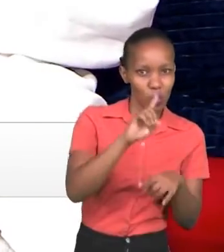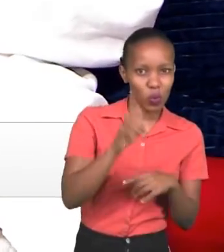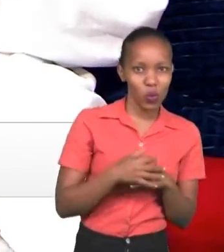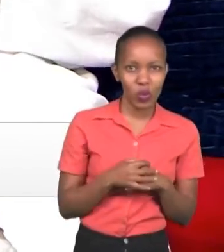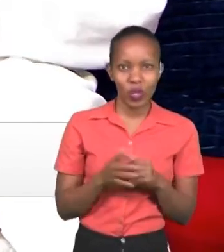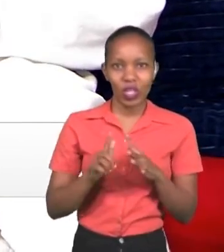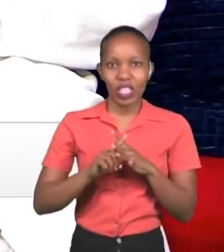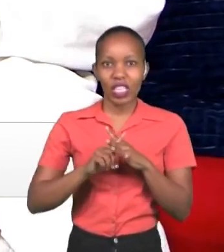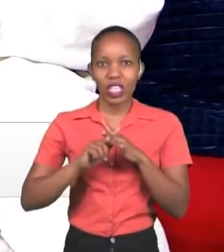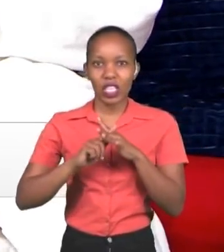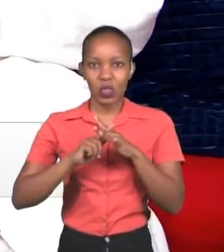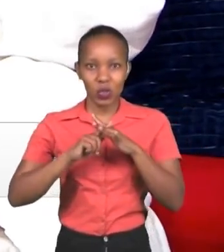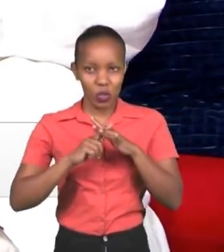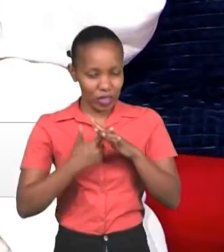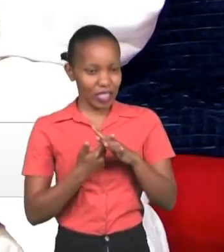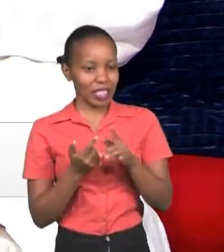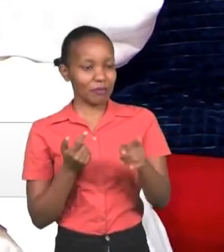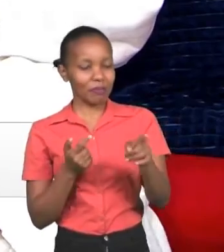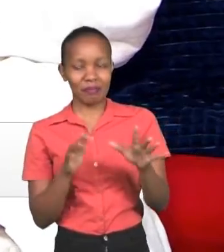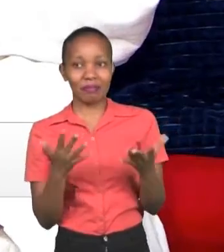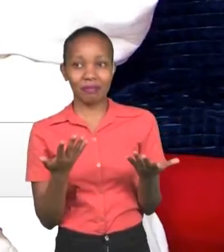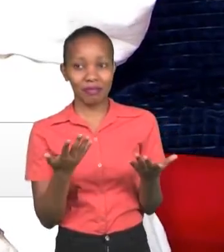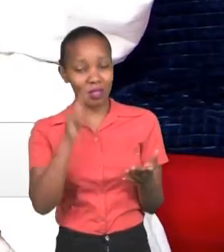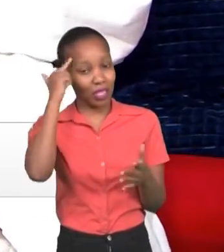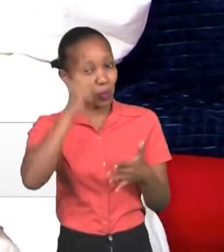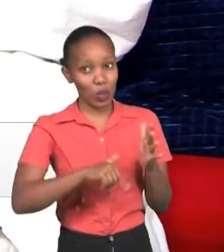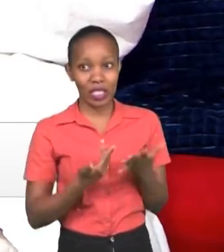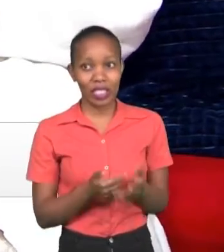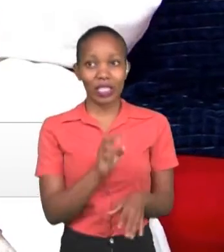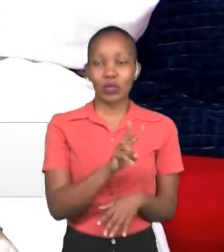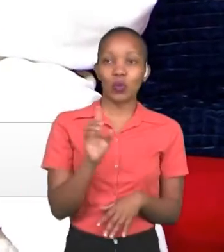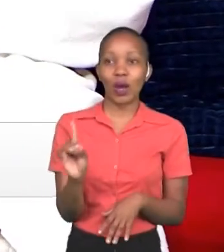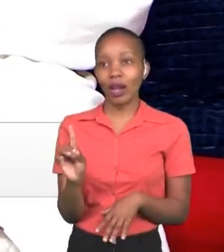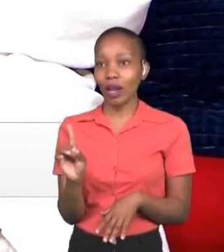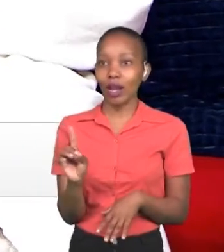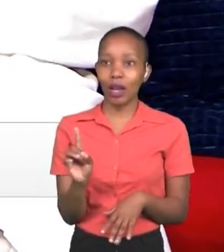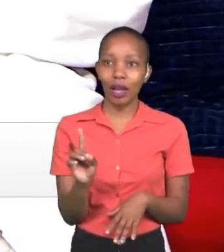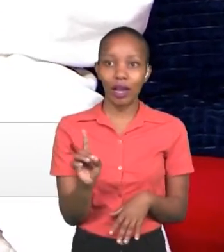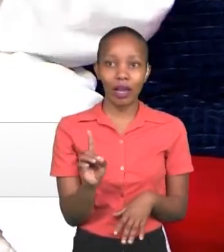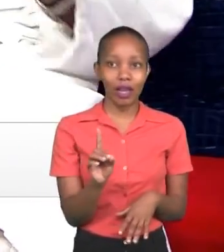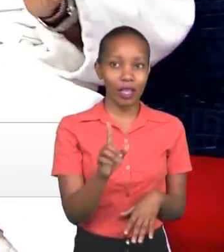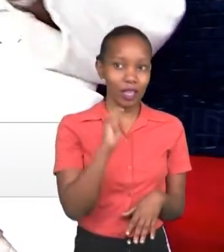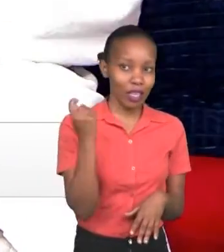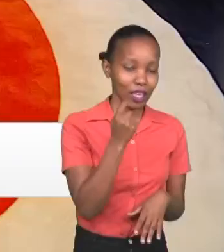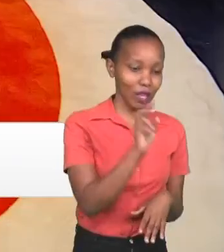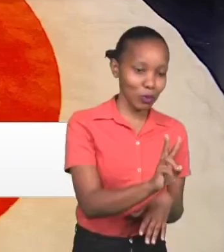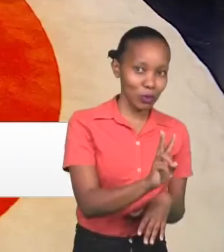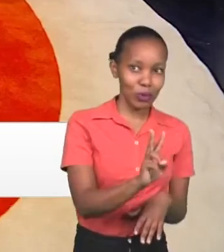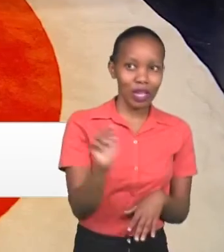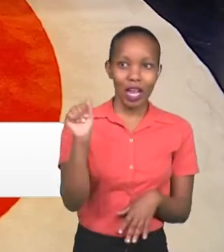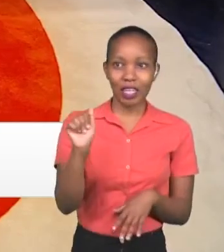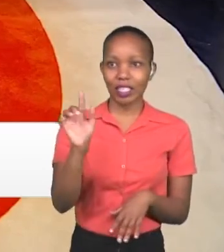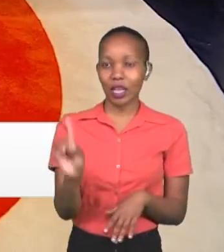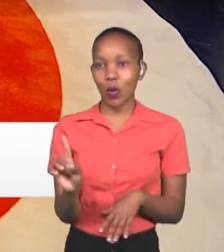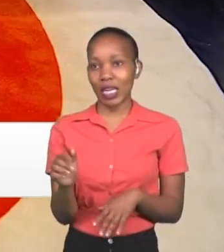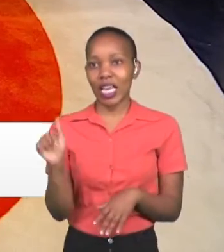Tuanze na huyu. Mbona mimi kila kitu ndo before you wind up, okay? 2-1. 2-1 in favor of Kenya. Algeria excuse